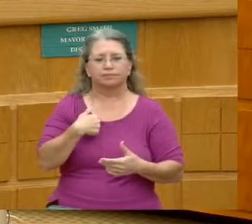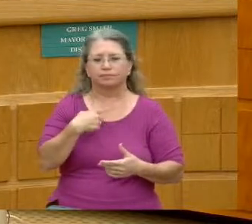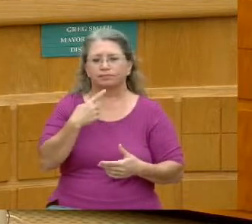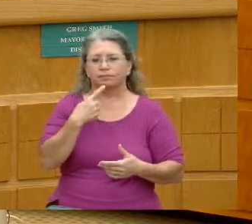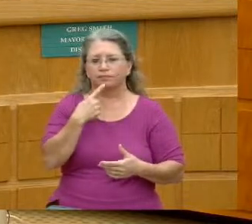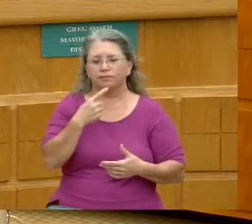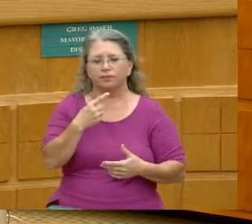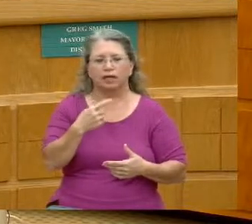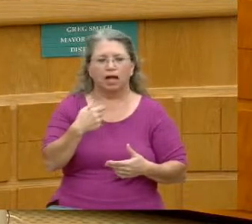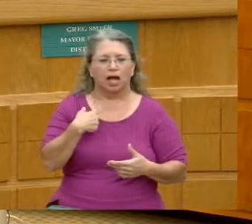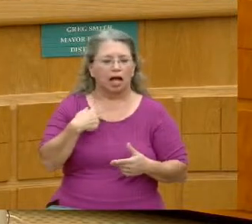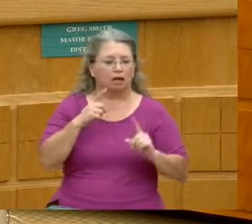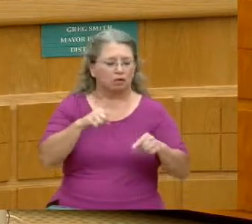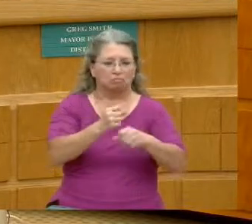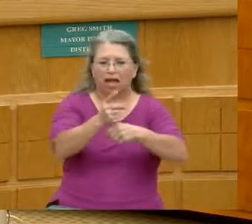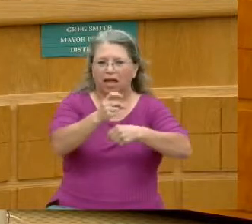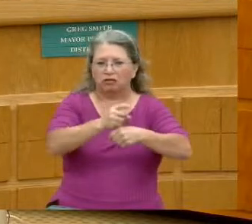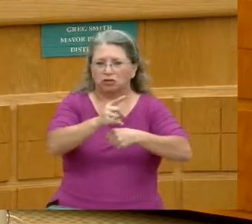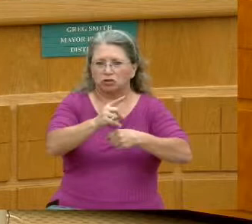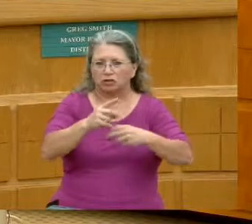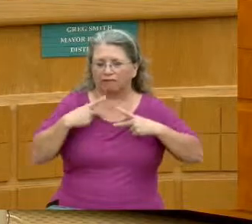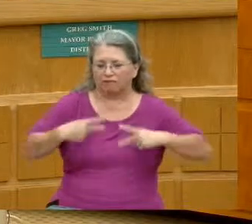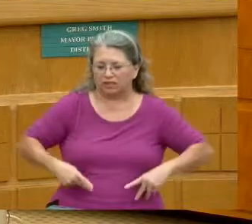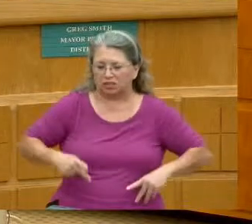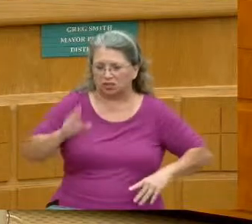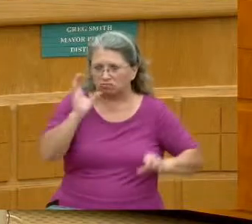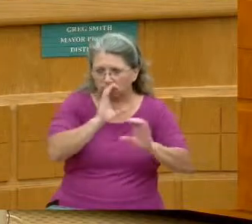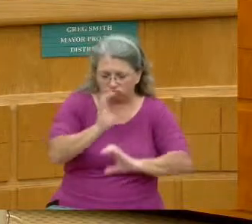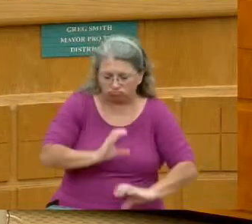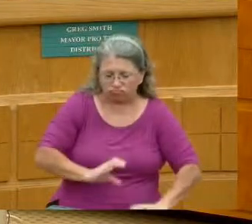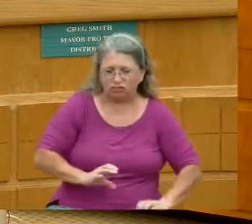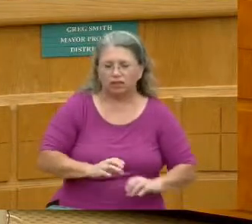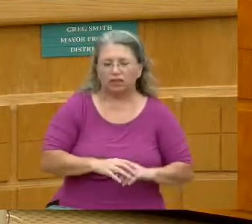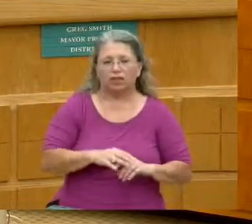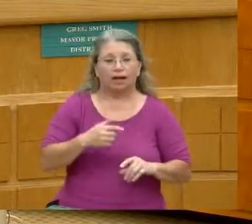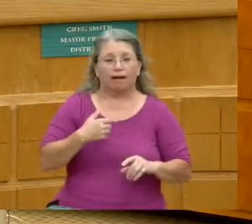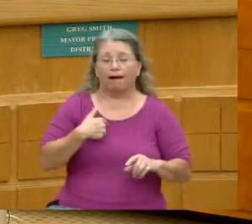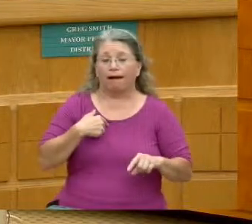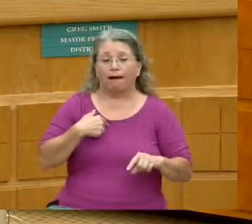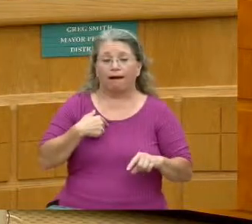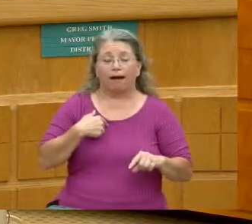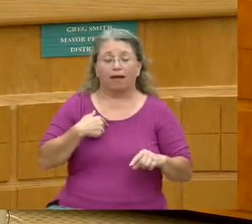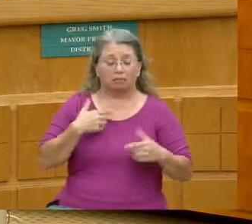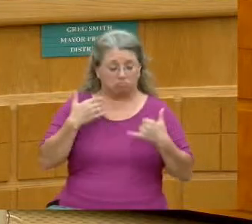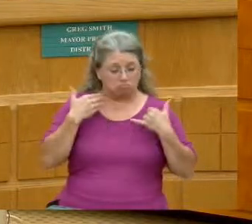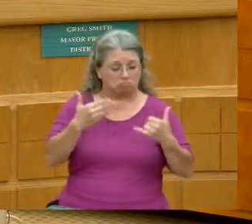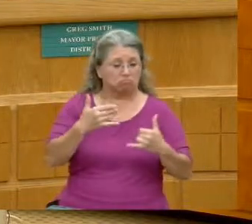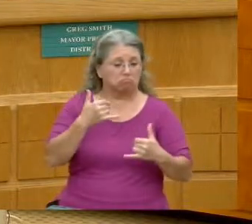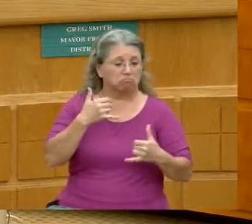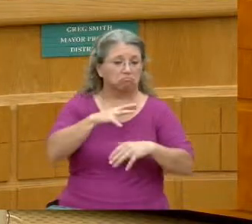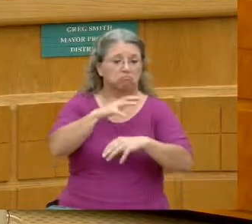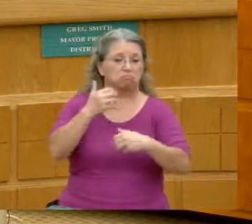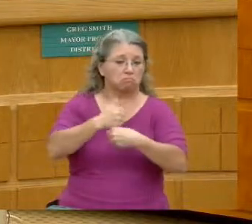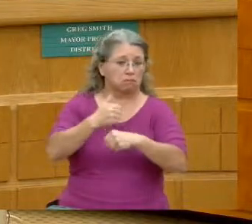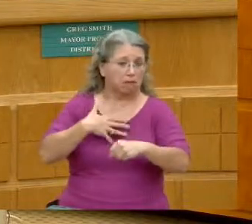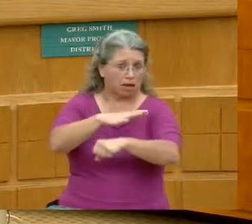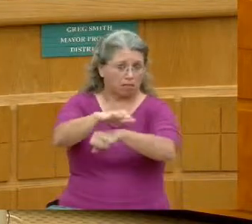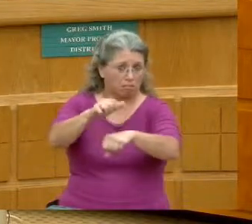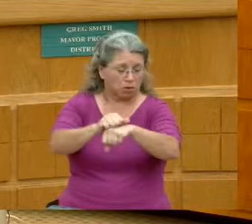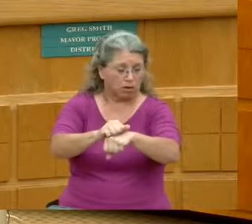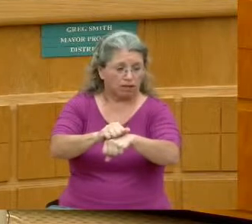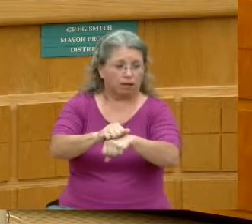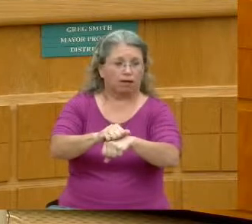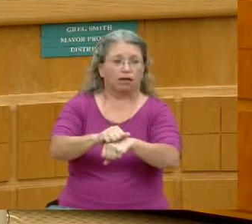something everybody should be aware of. I wasn't able to get an appointment until August. Because of COVID-19, all the appointments that